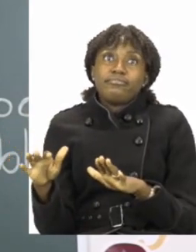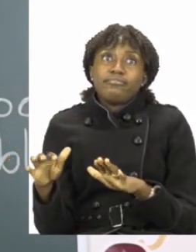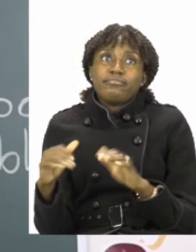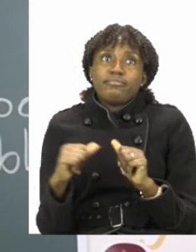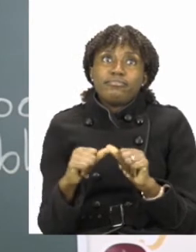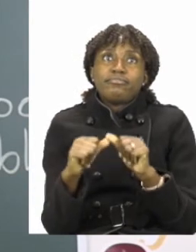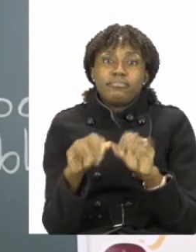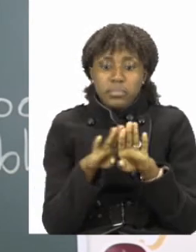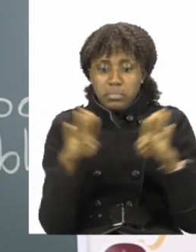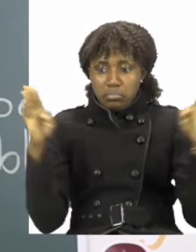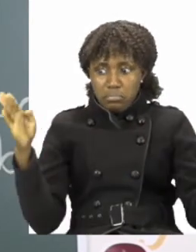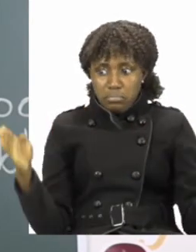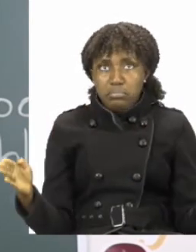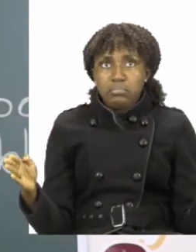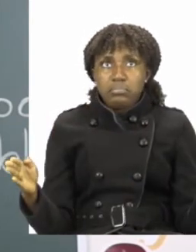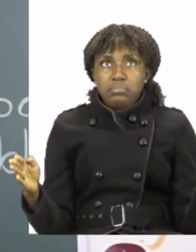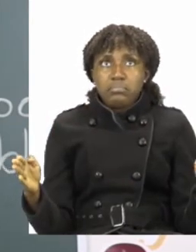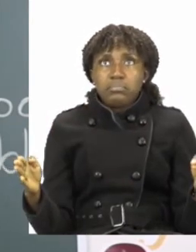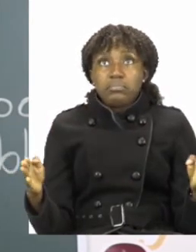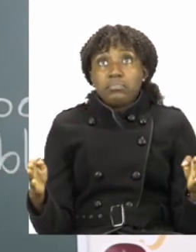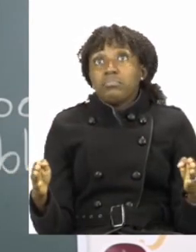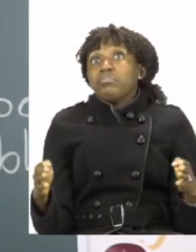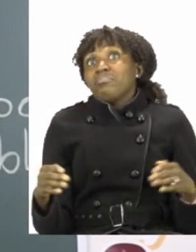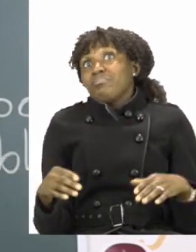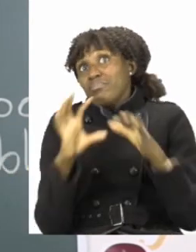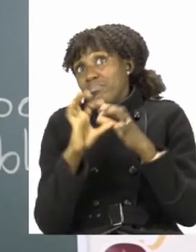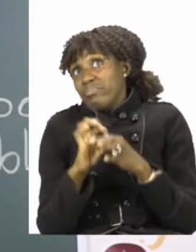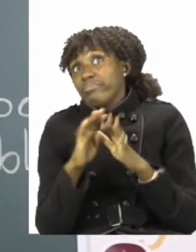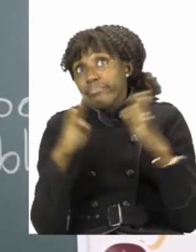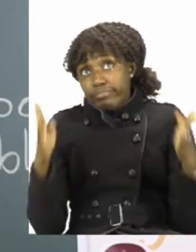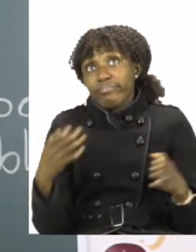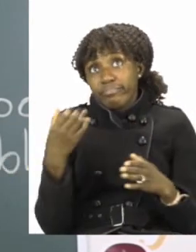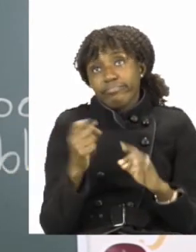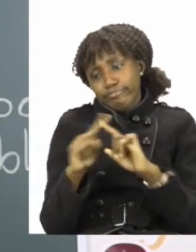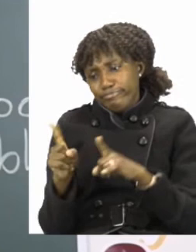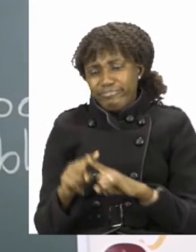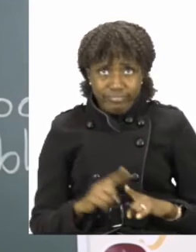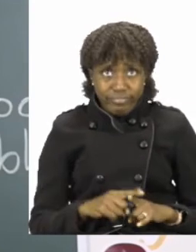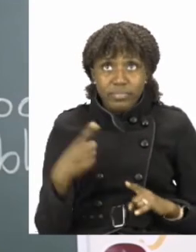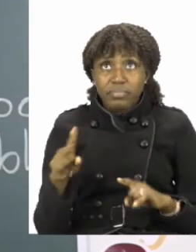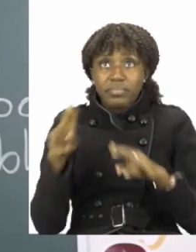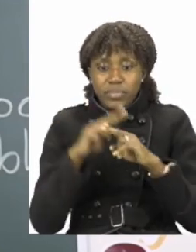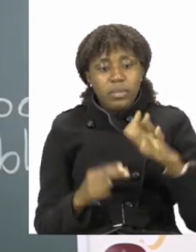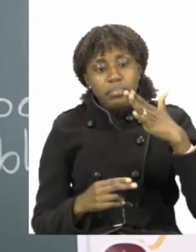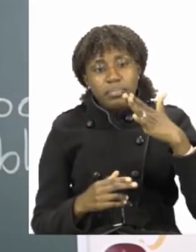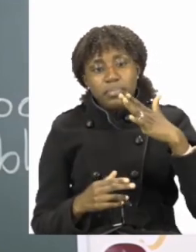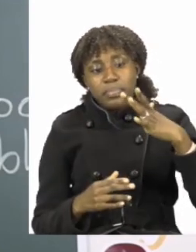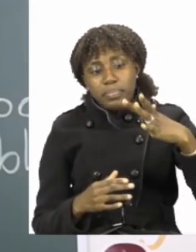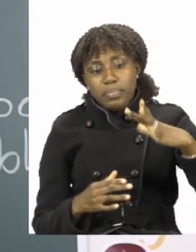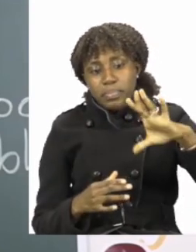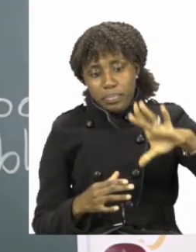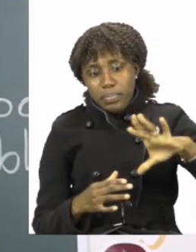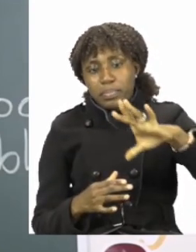the table. The table you have at home and the table that I have in the classroom also need to be measured with